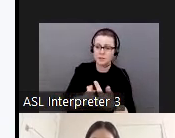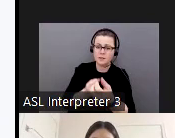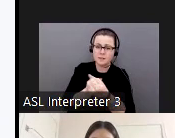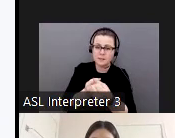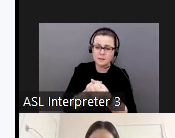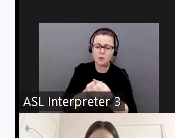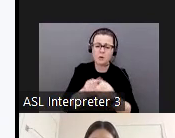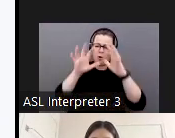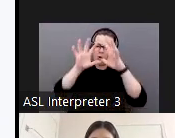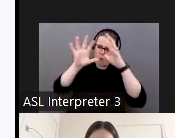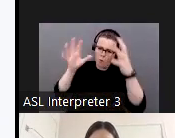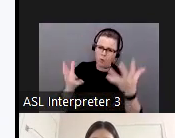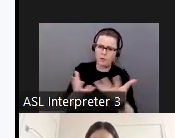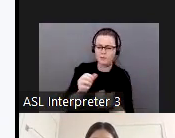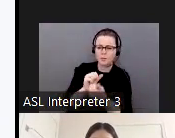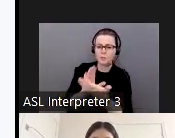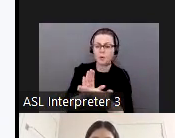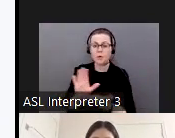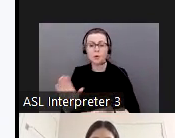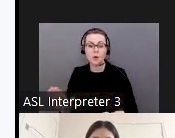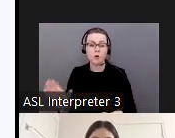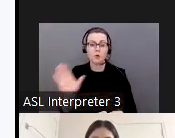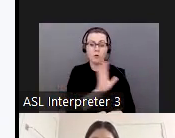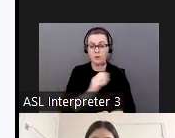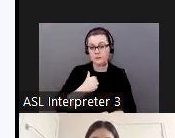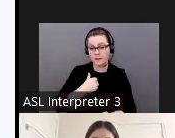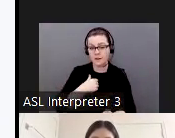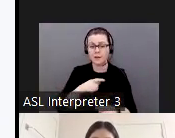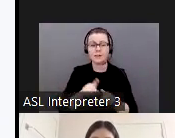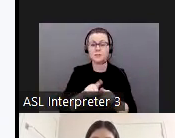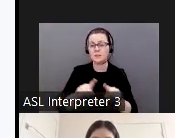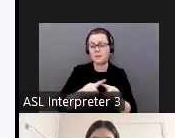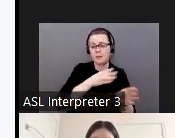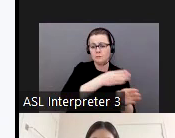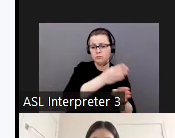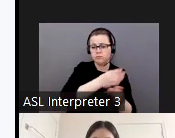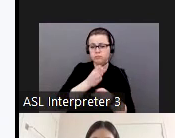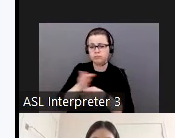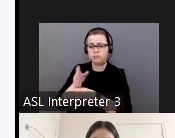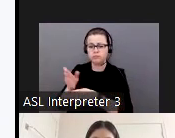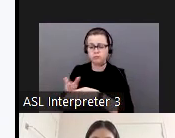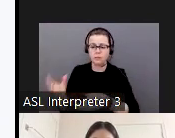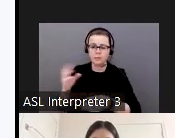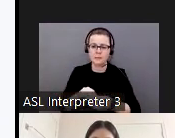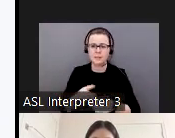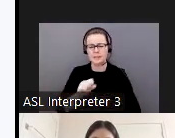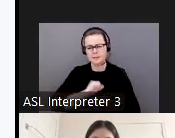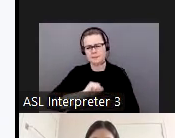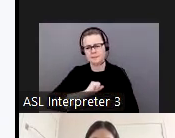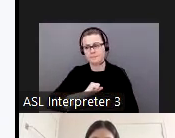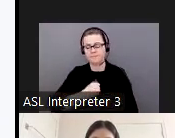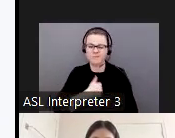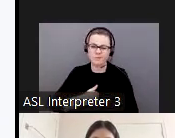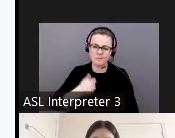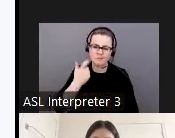the country and across sectors. My apologies, I'm recovering from the big